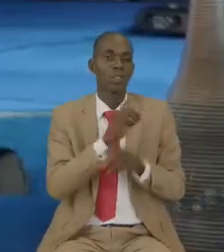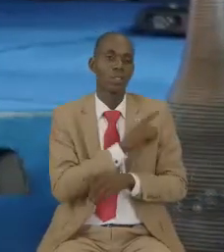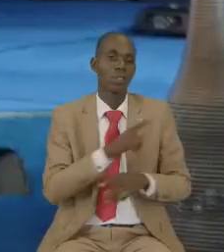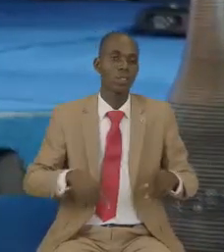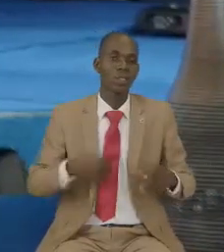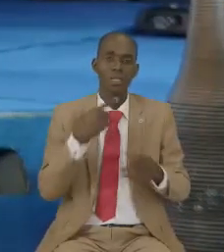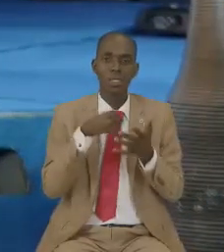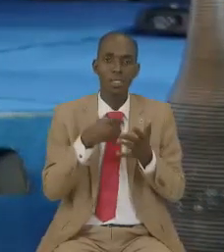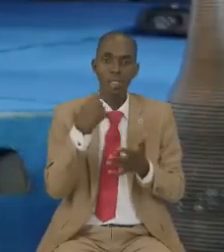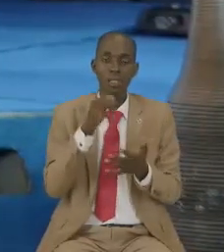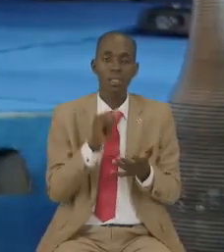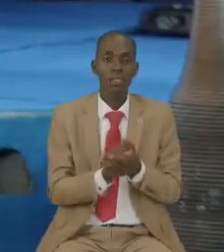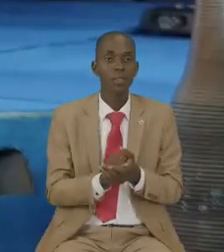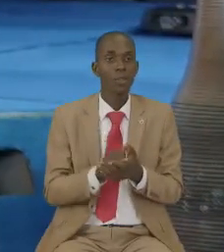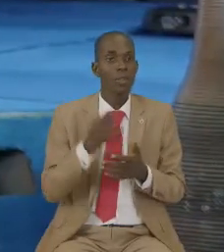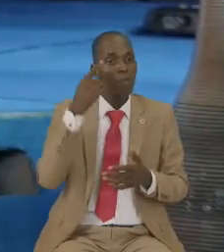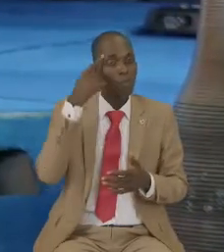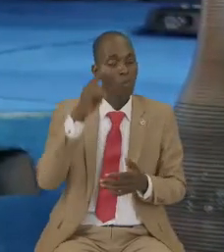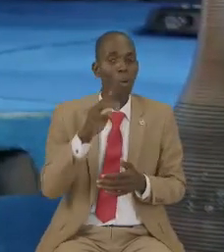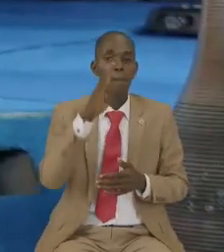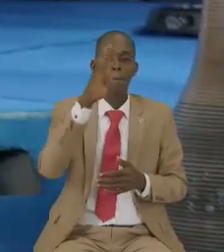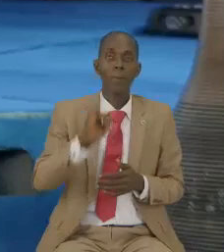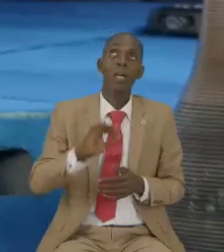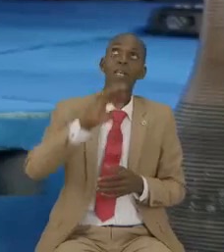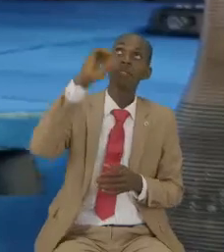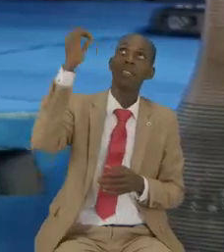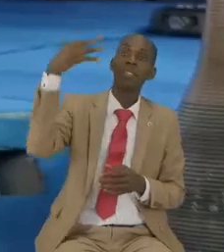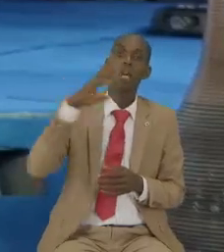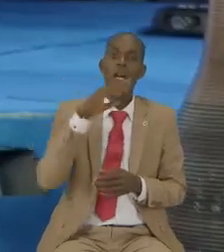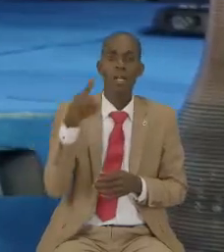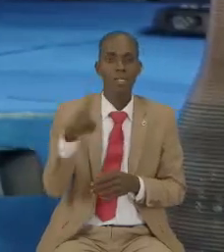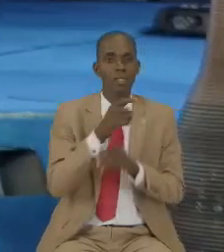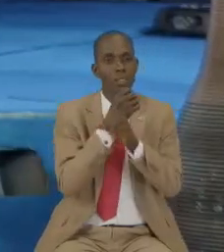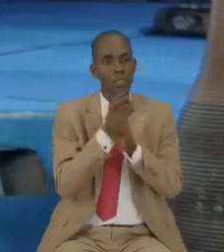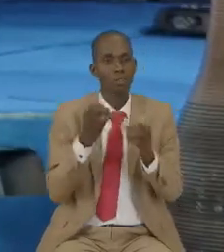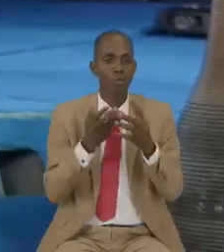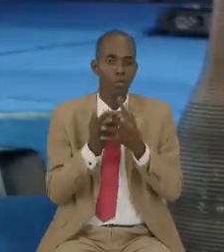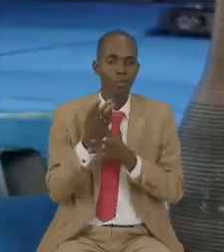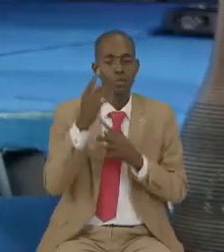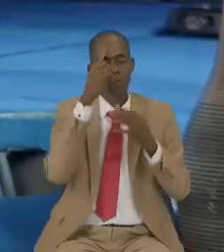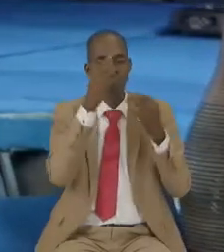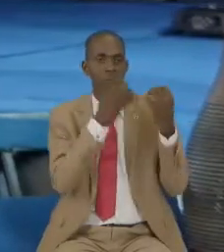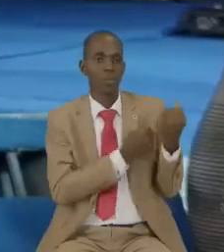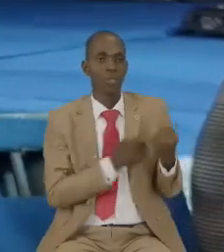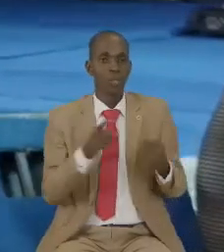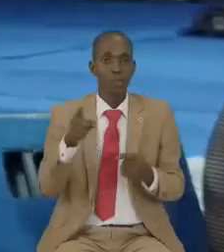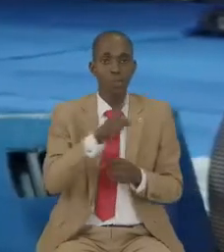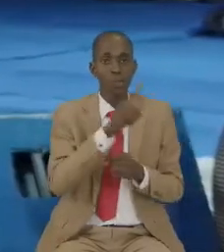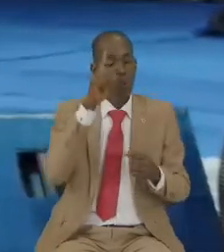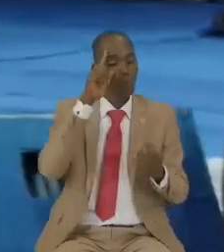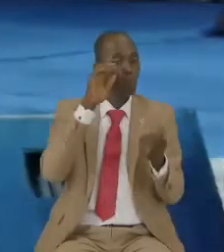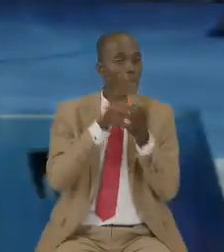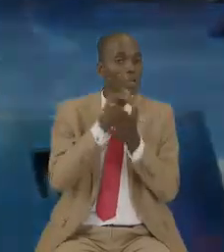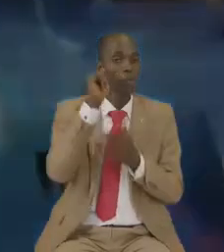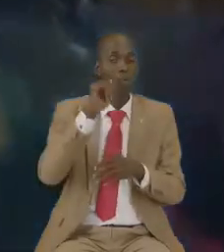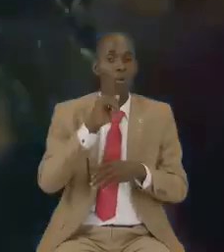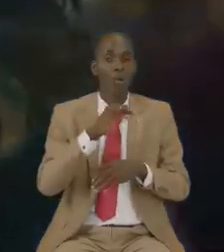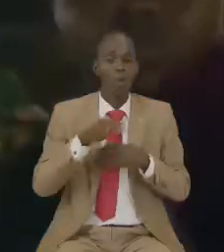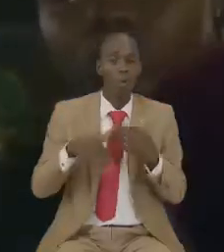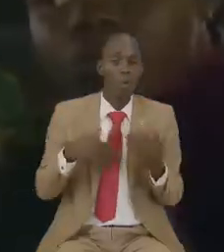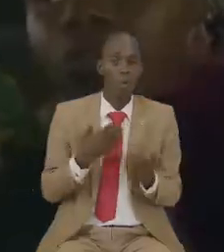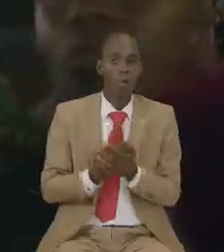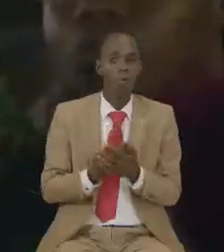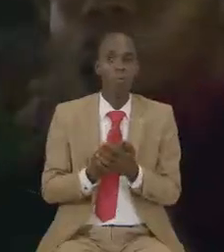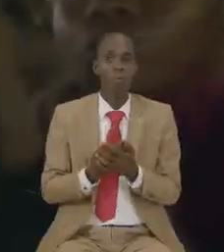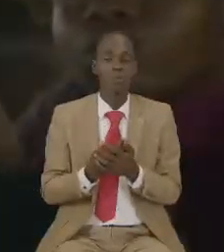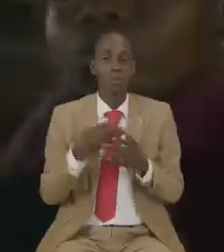for by grace are you saved through faith. You believe on the Lord and then